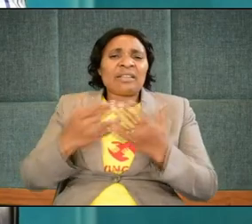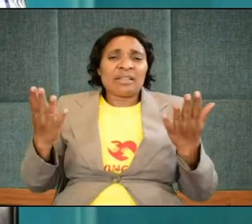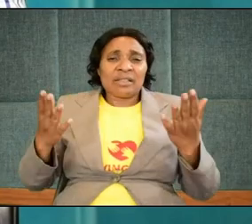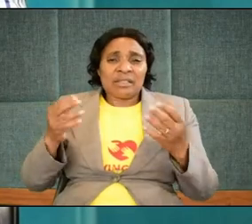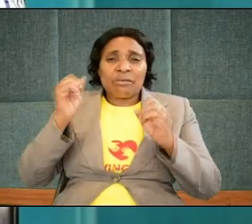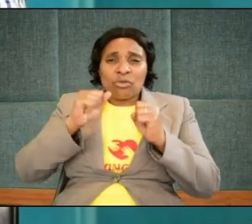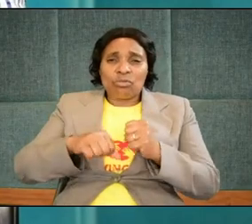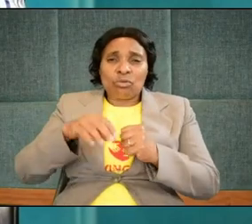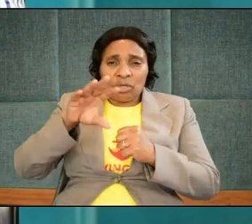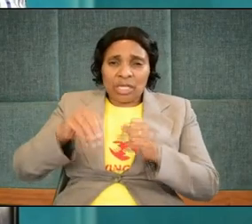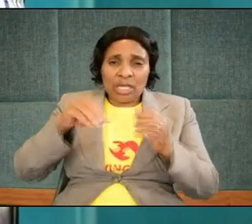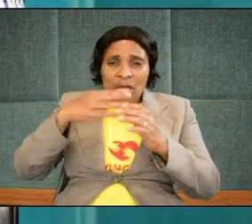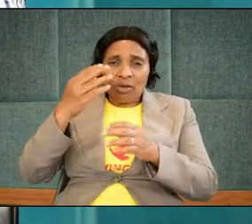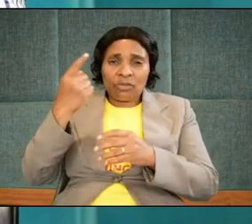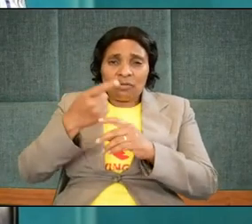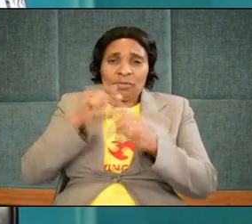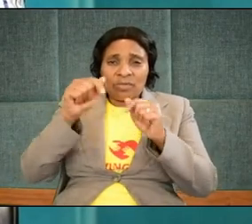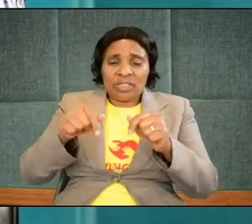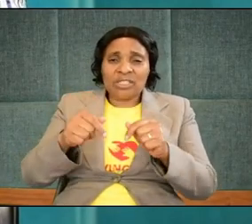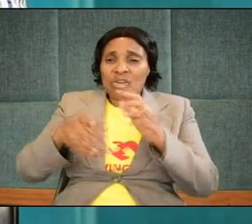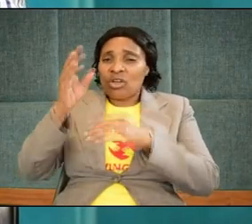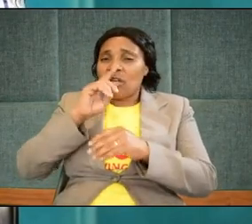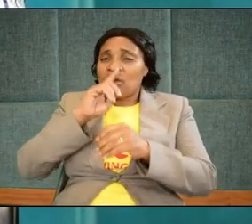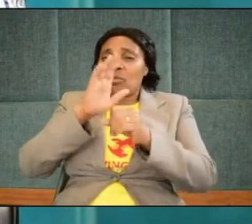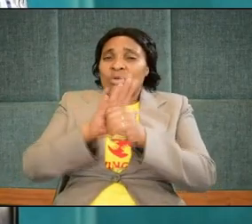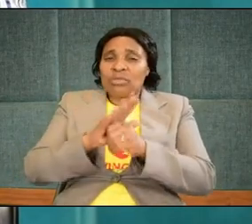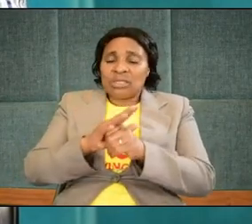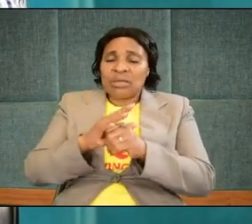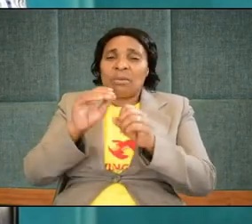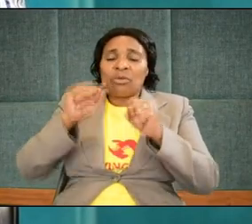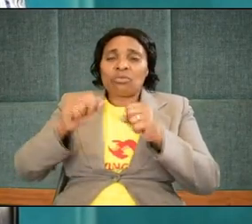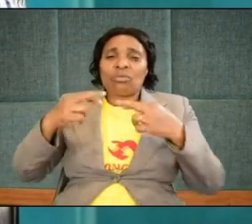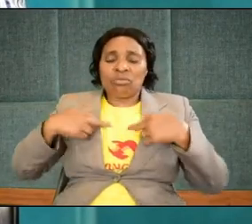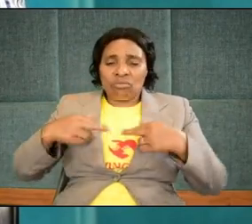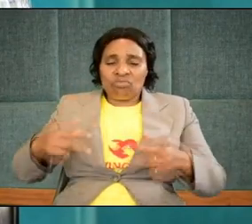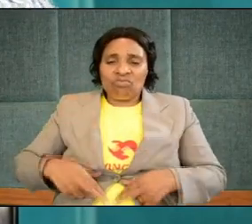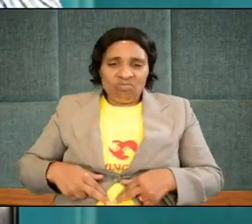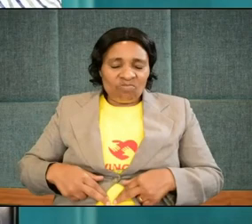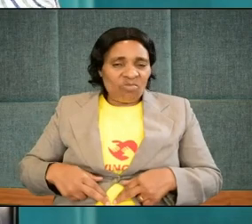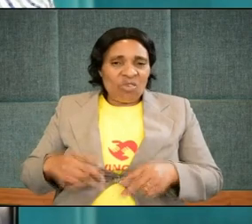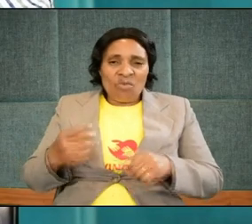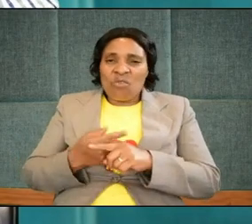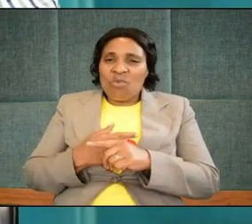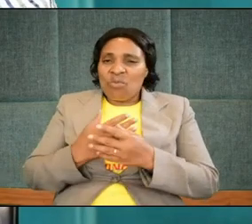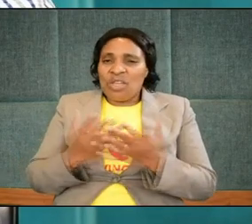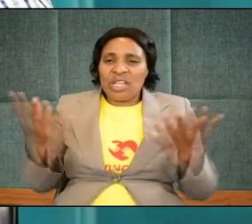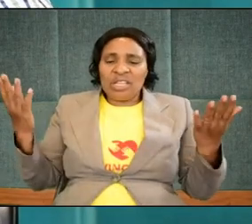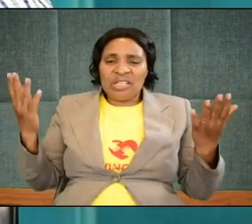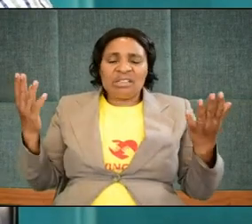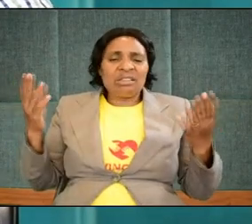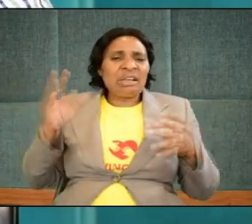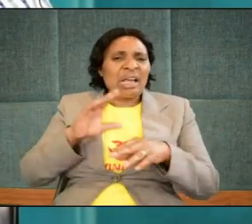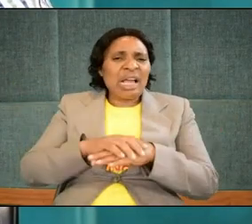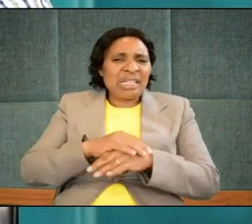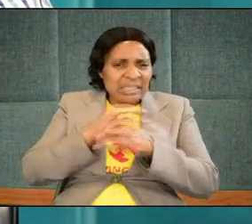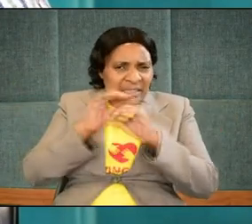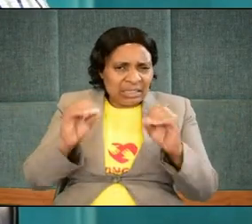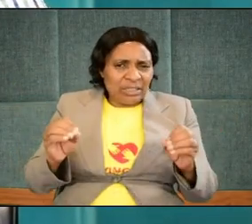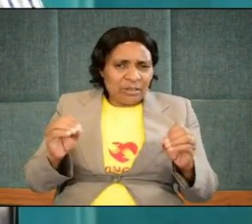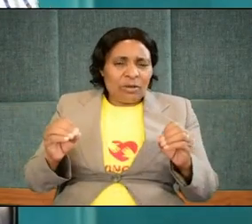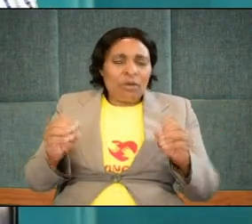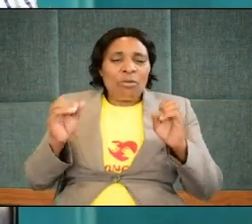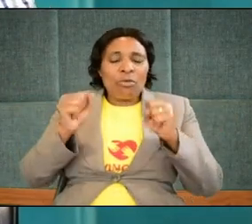take out from this, because God has promised that he will heal us from any disease. In fact, we won't even get them. So let's